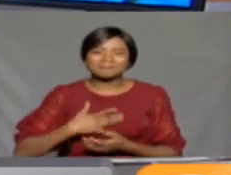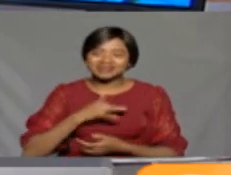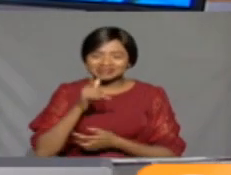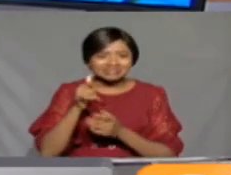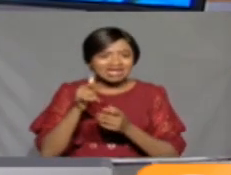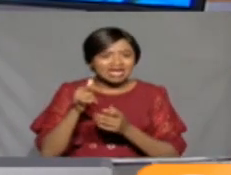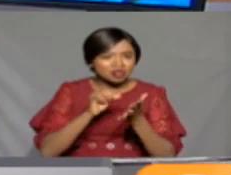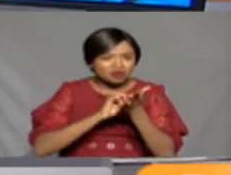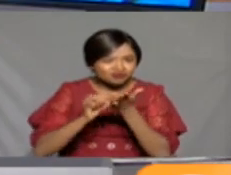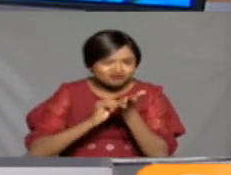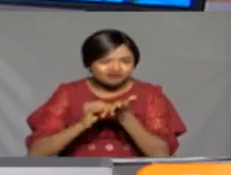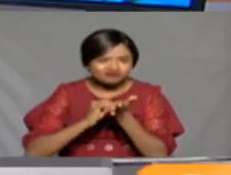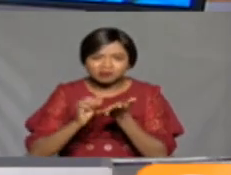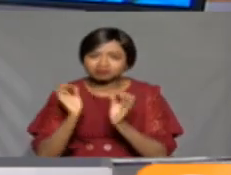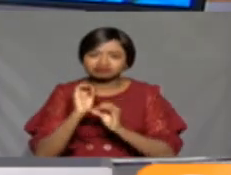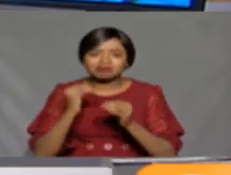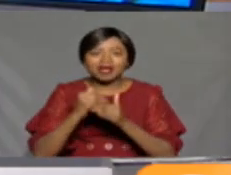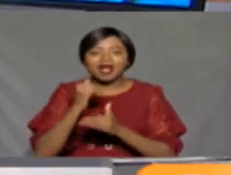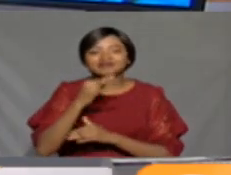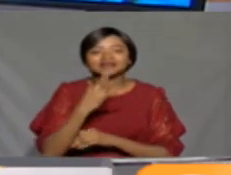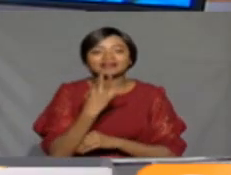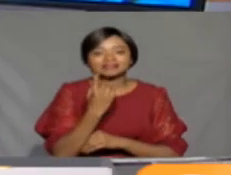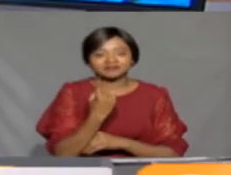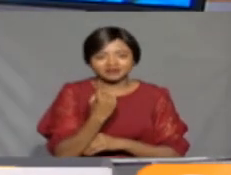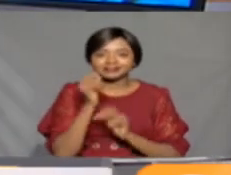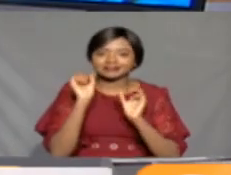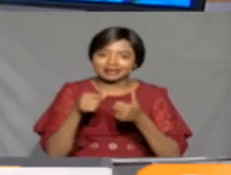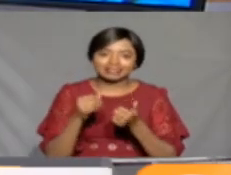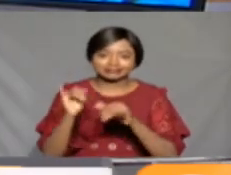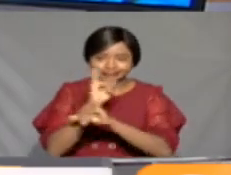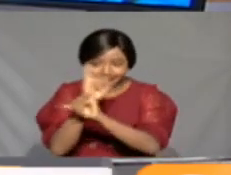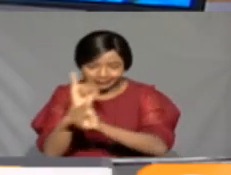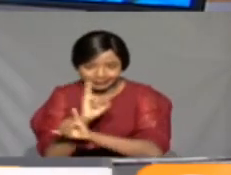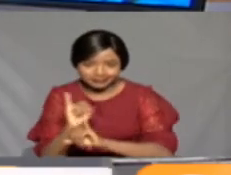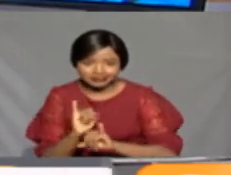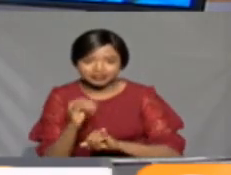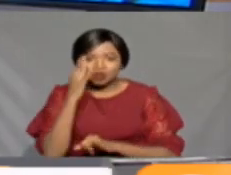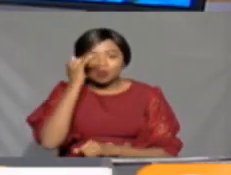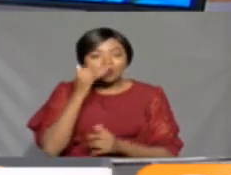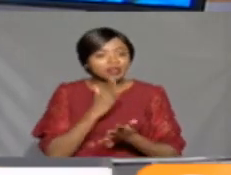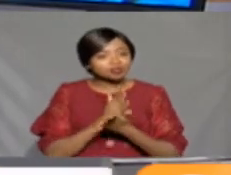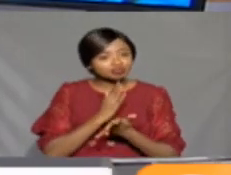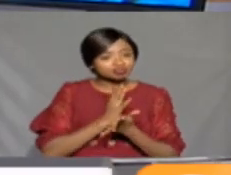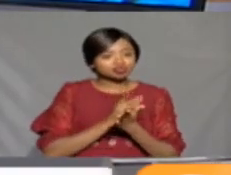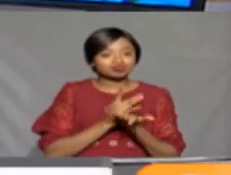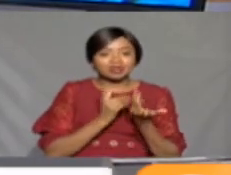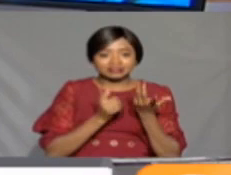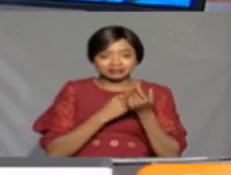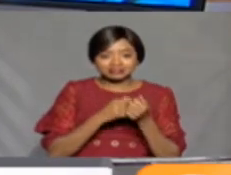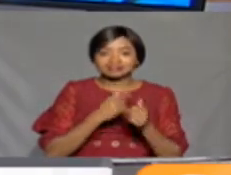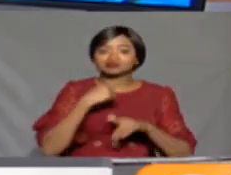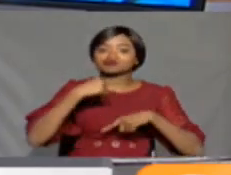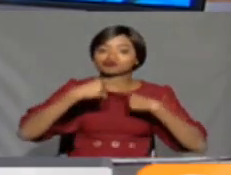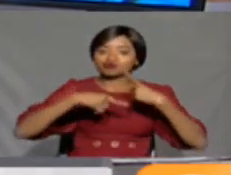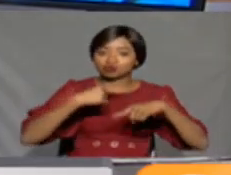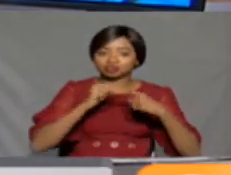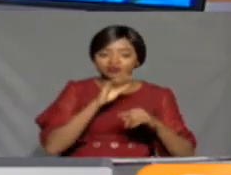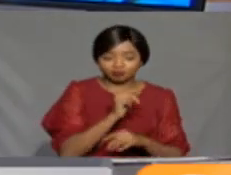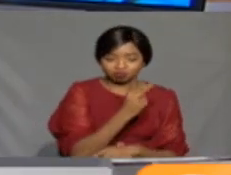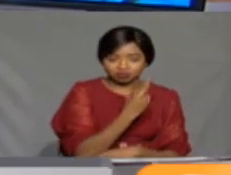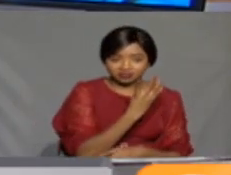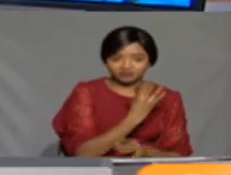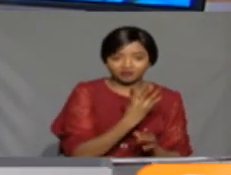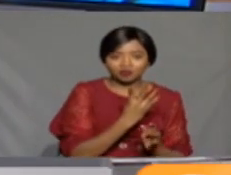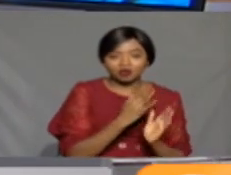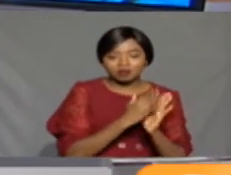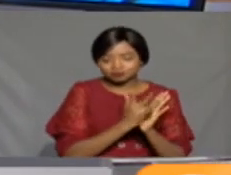erase that number until at least the 31st of August 2019, because the census, although it's marked for the 24th of August, it will actually run for the